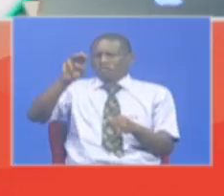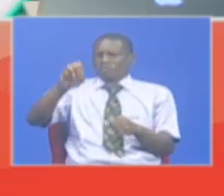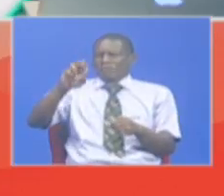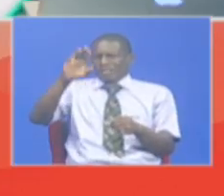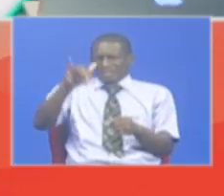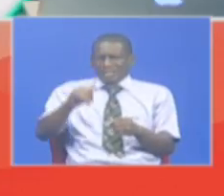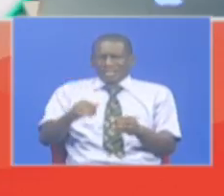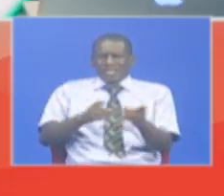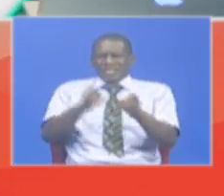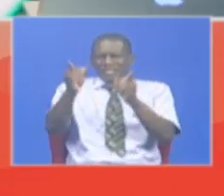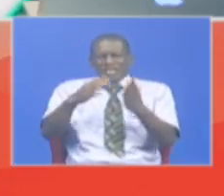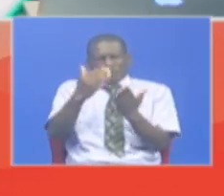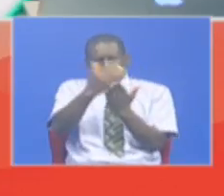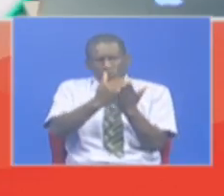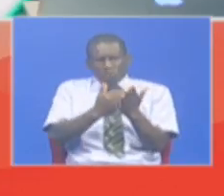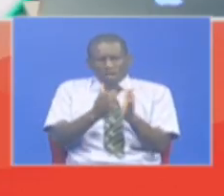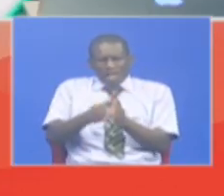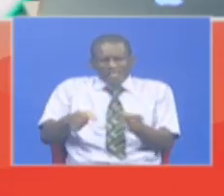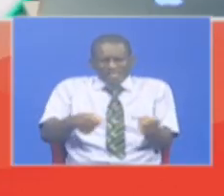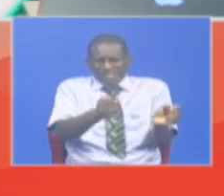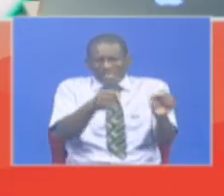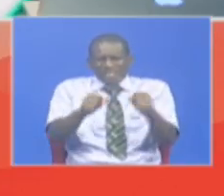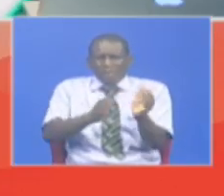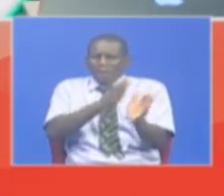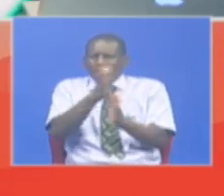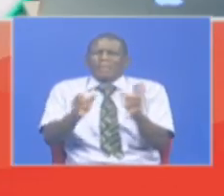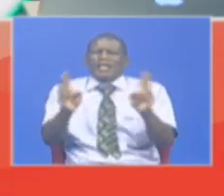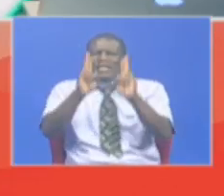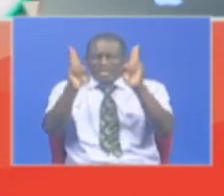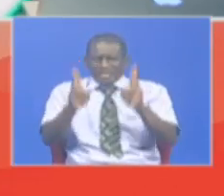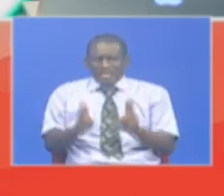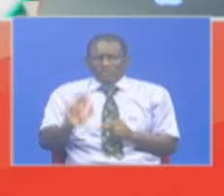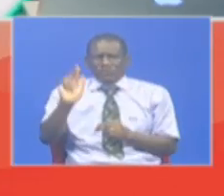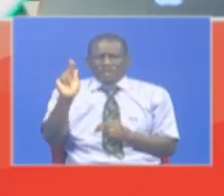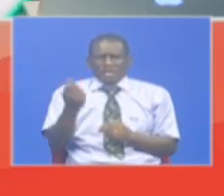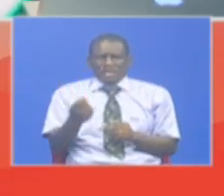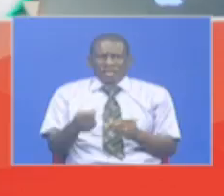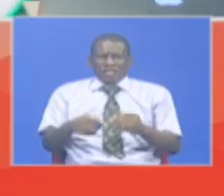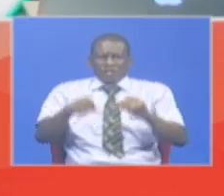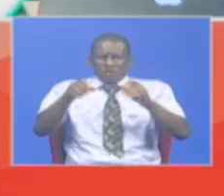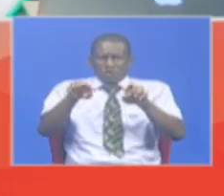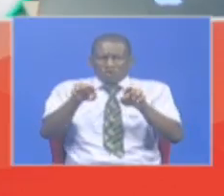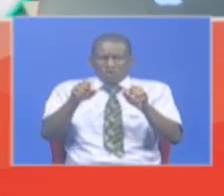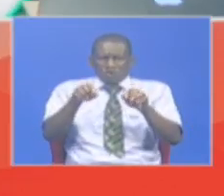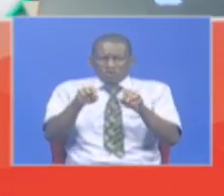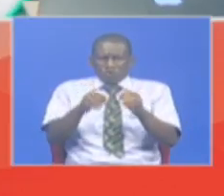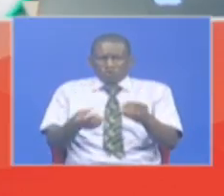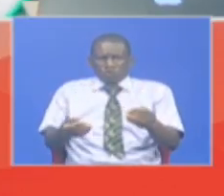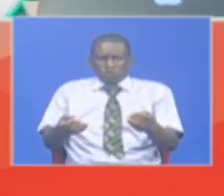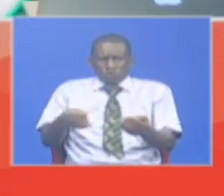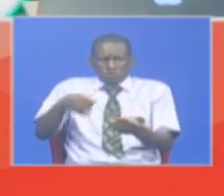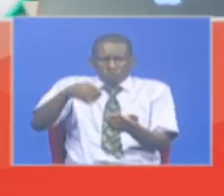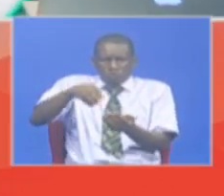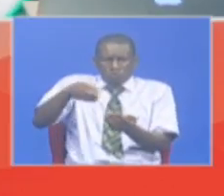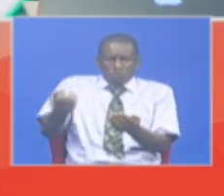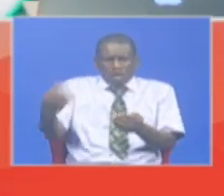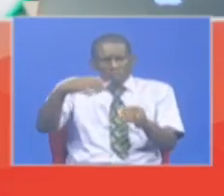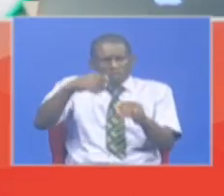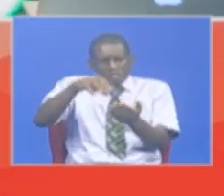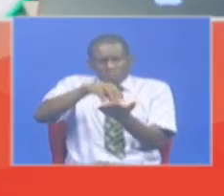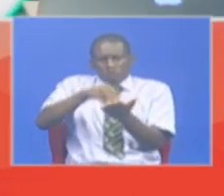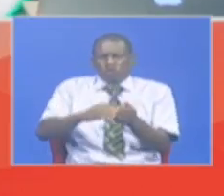of Programs and Strategy Plan International Kenya, of course, stepping in for Kate, who is a